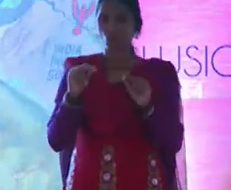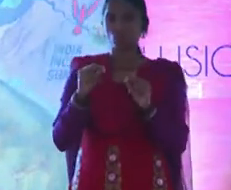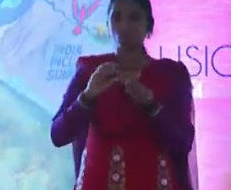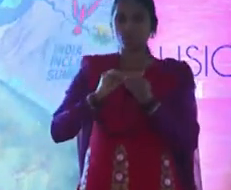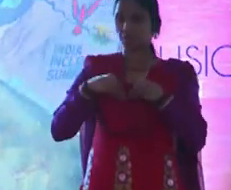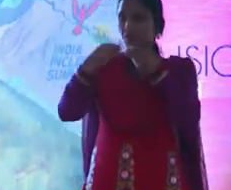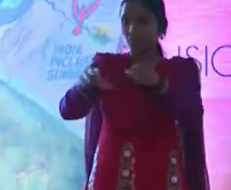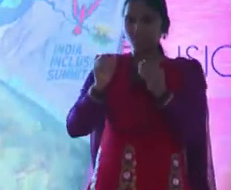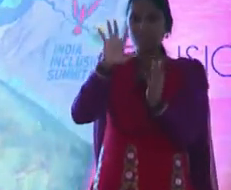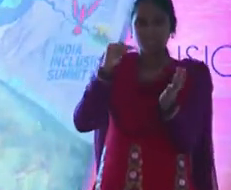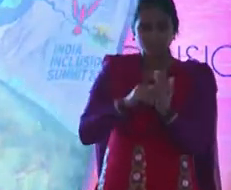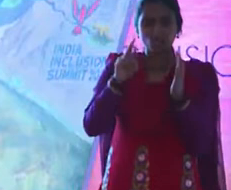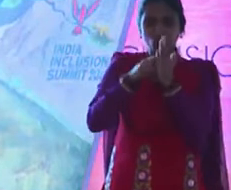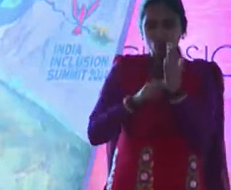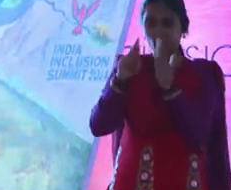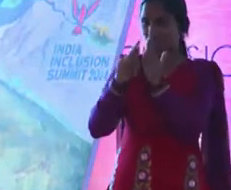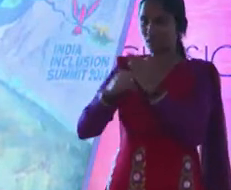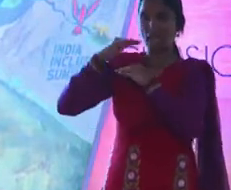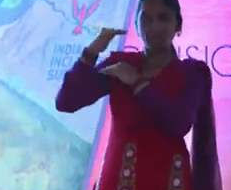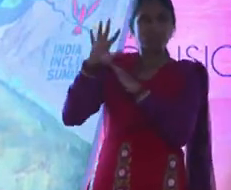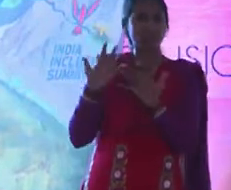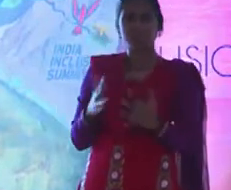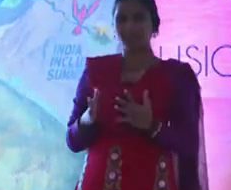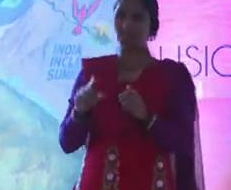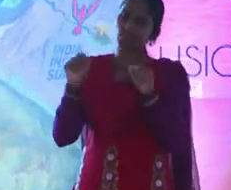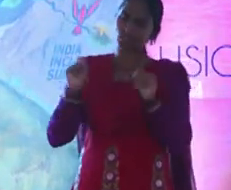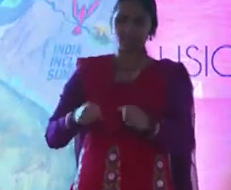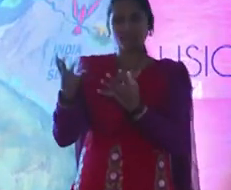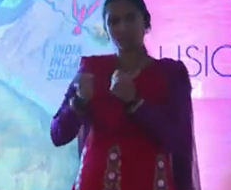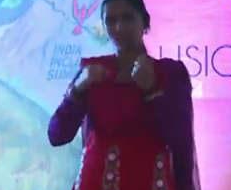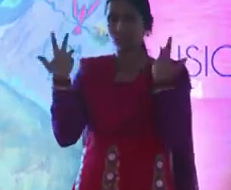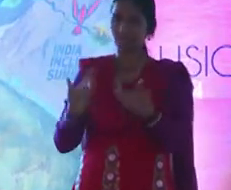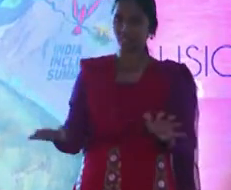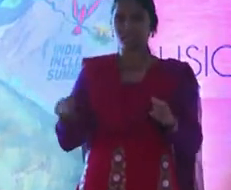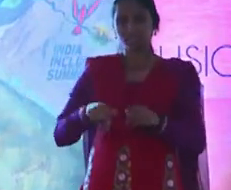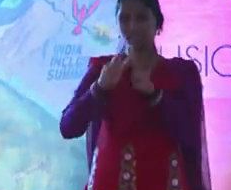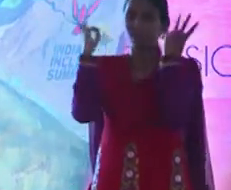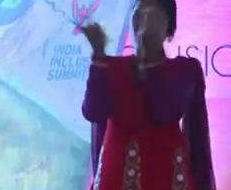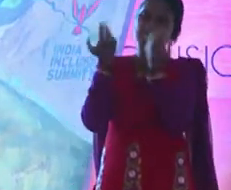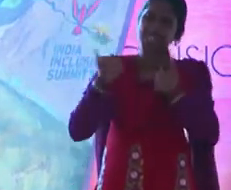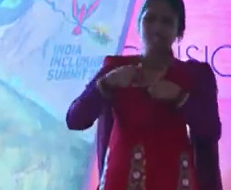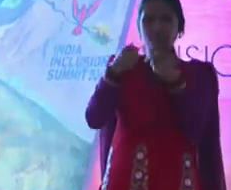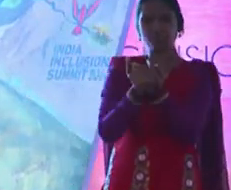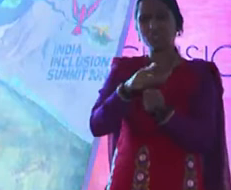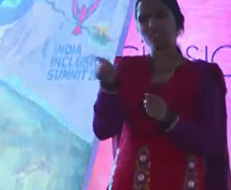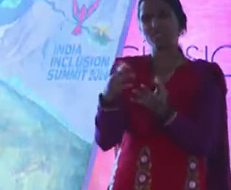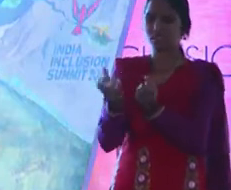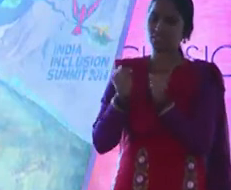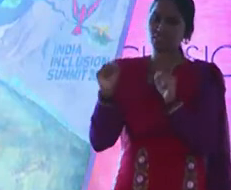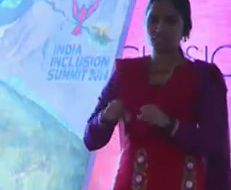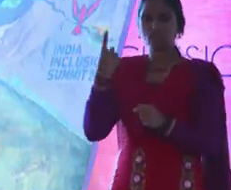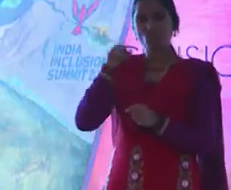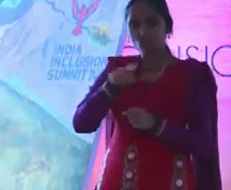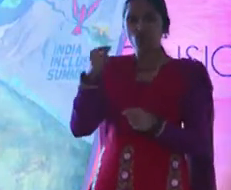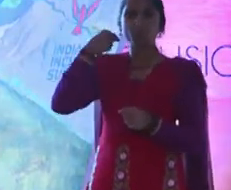we can give. There is no limit to the places where we can go. We can go anywhere in the country. It's for us to get together